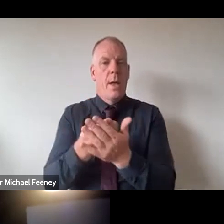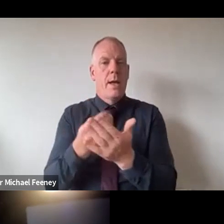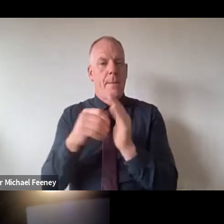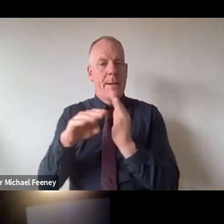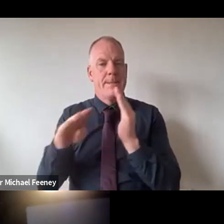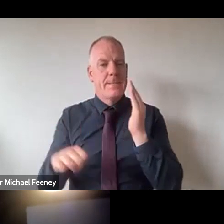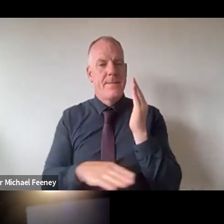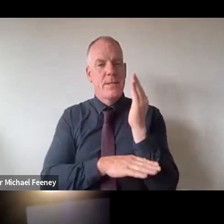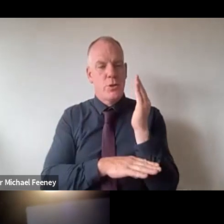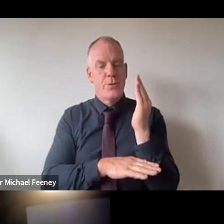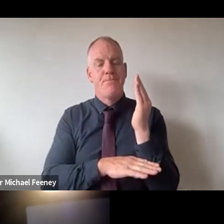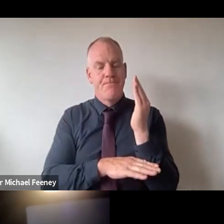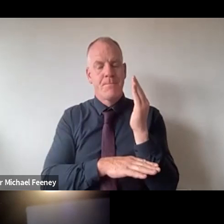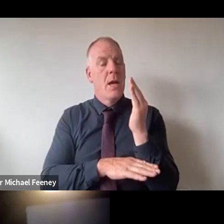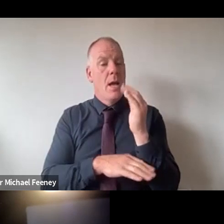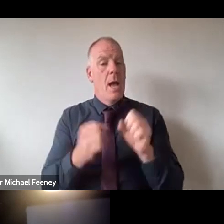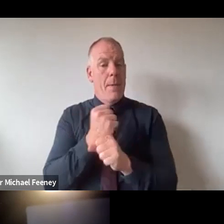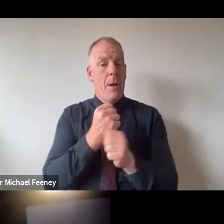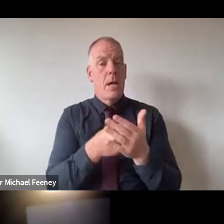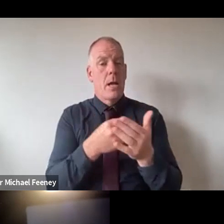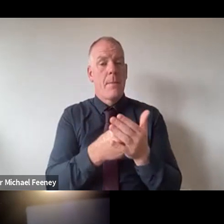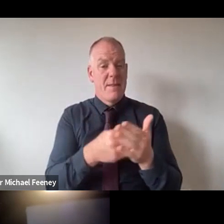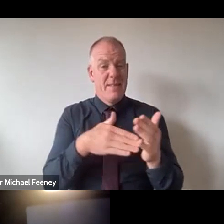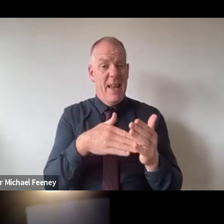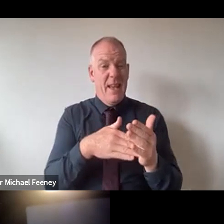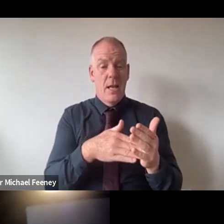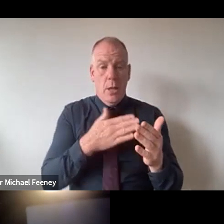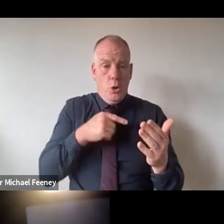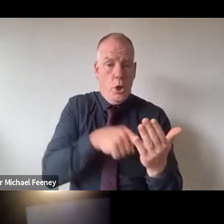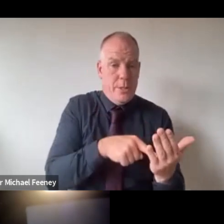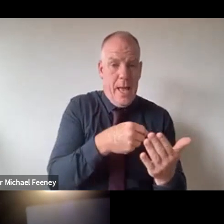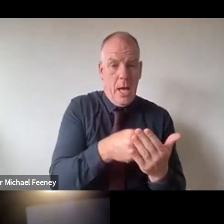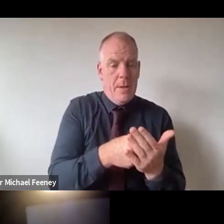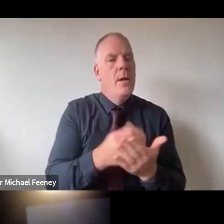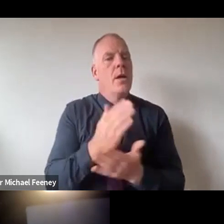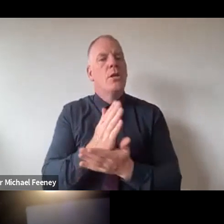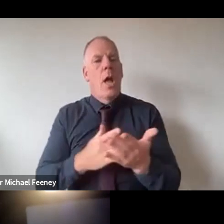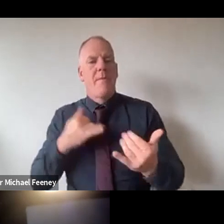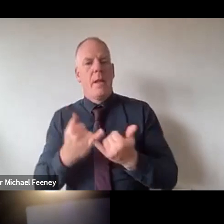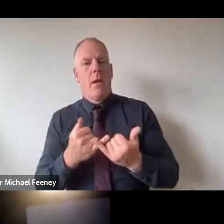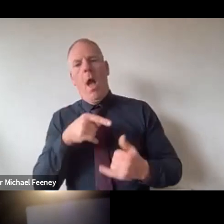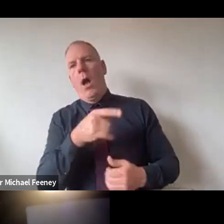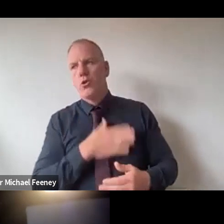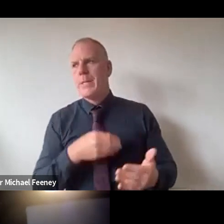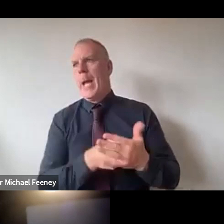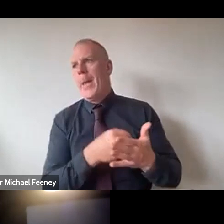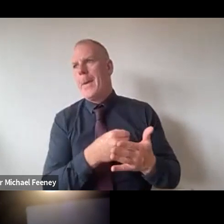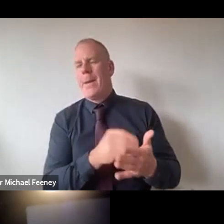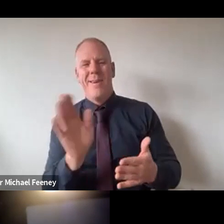are not only an economic problem and phenomenon, even though some people would like to make it look like it's only an economic issue.